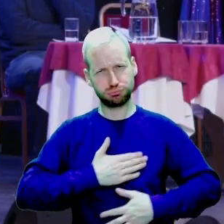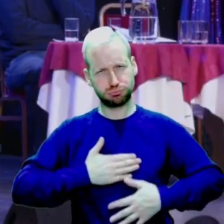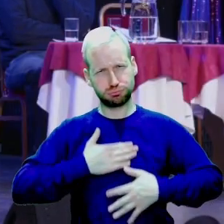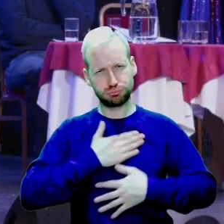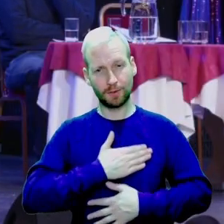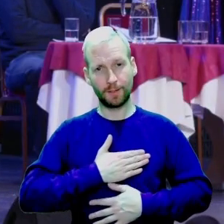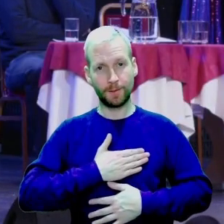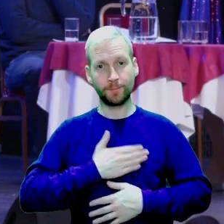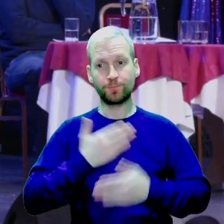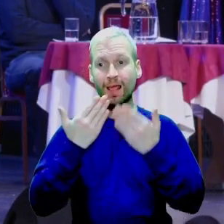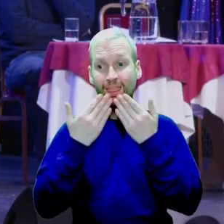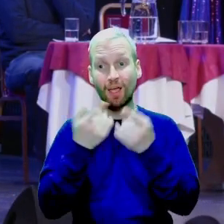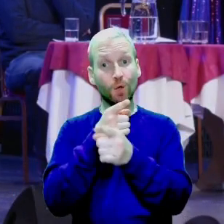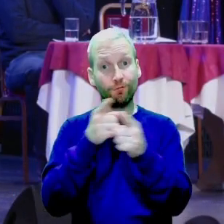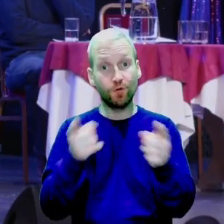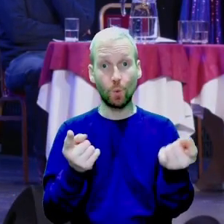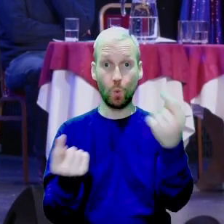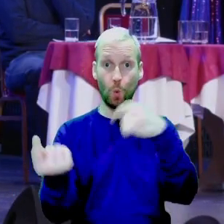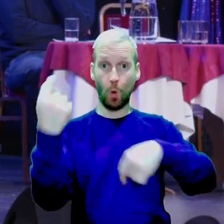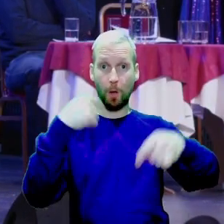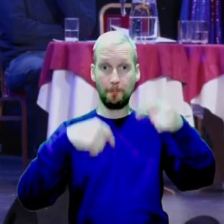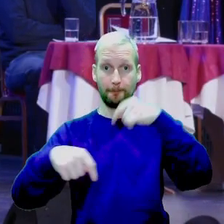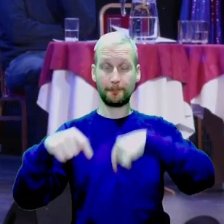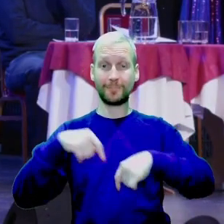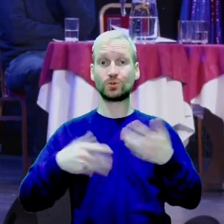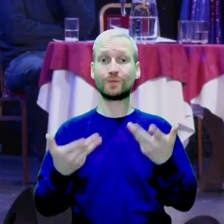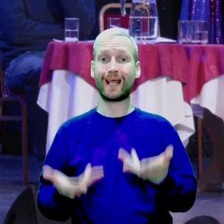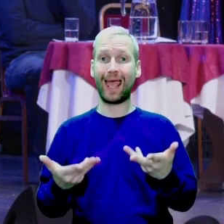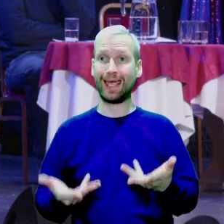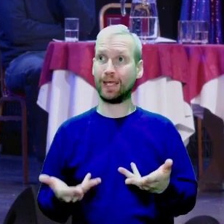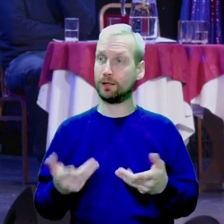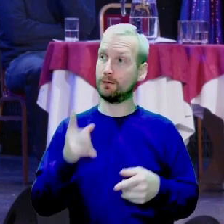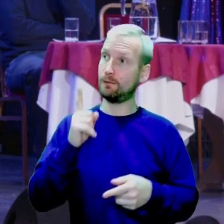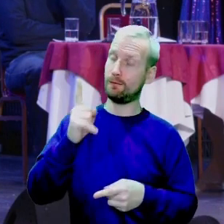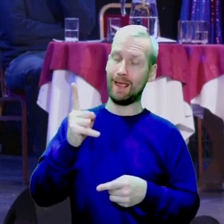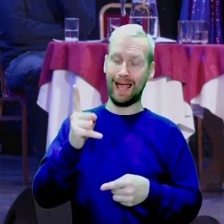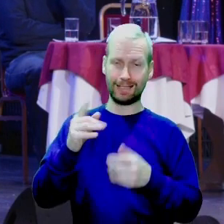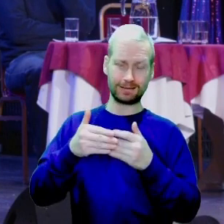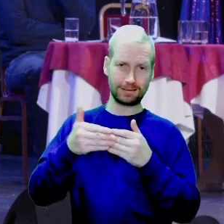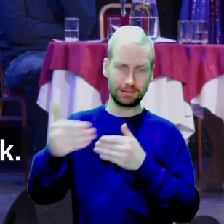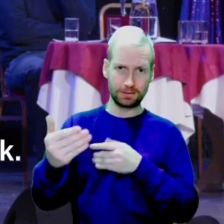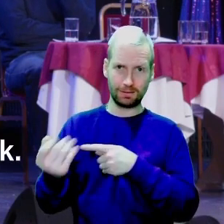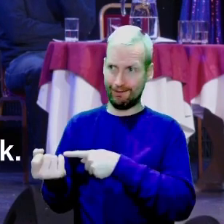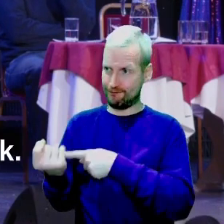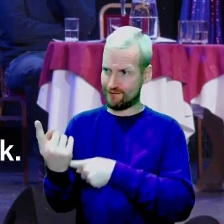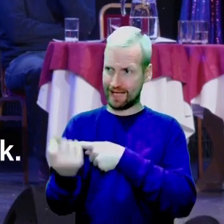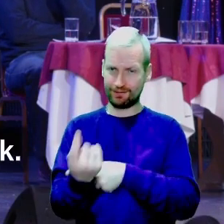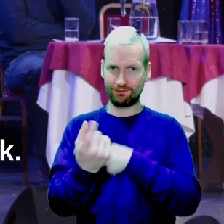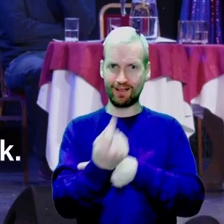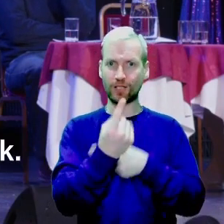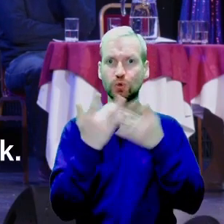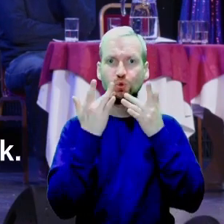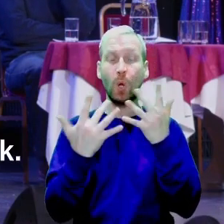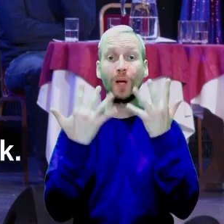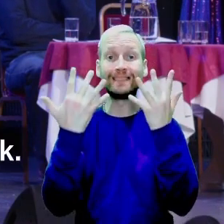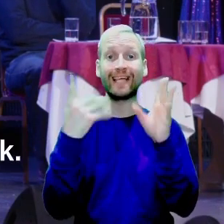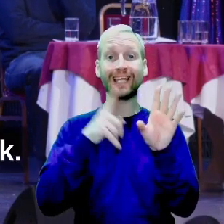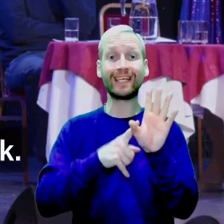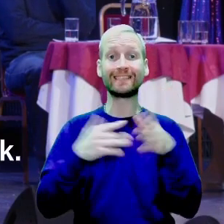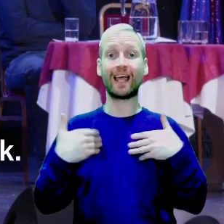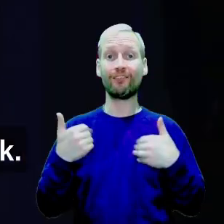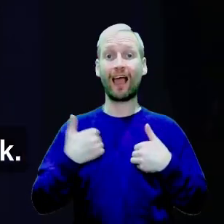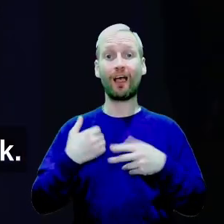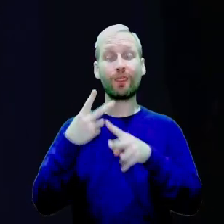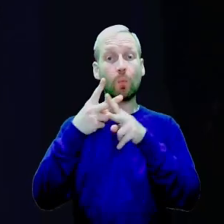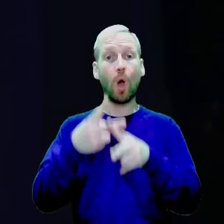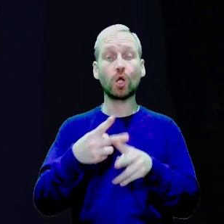And thank you to all of you for coming along today in what is one of a series of events to mark the first 10 years of Healthwatch